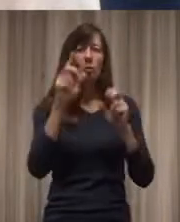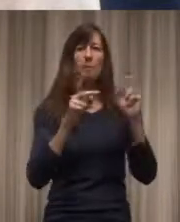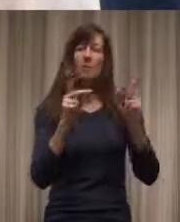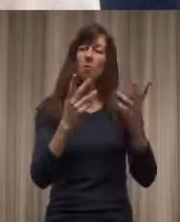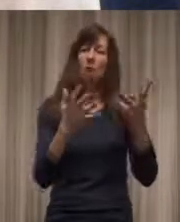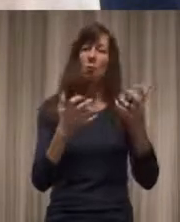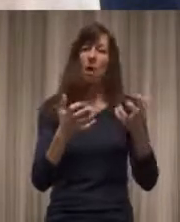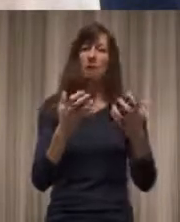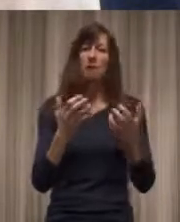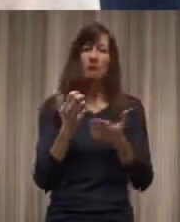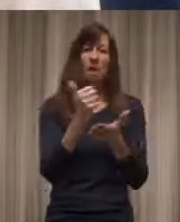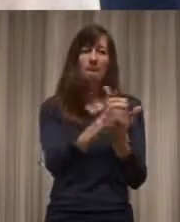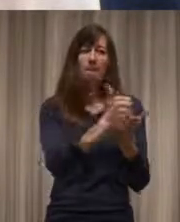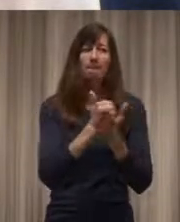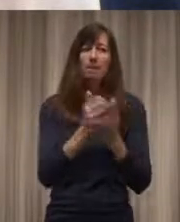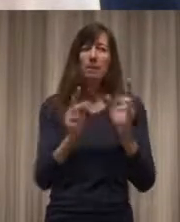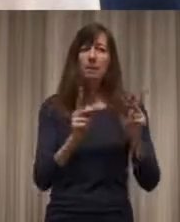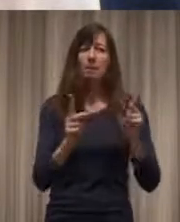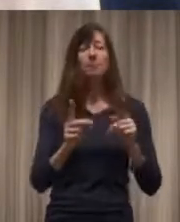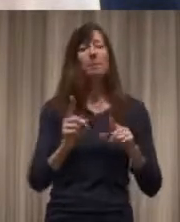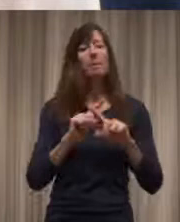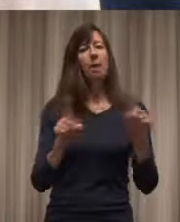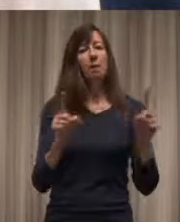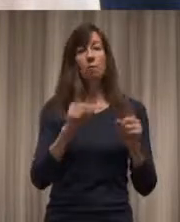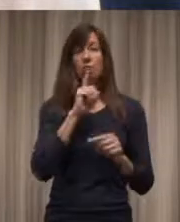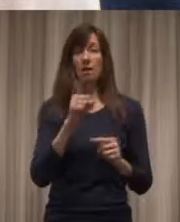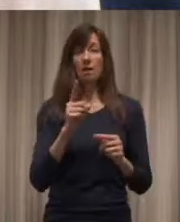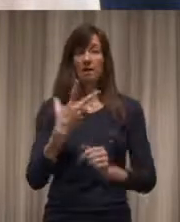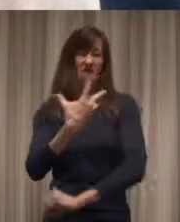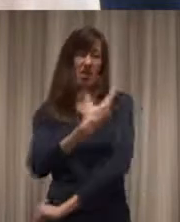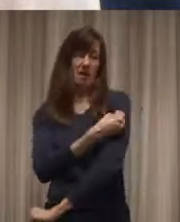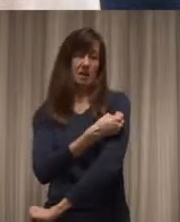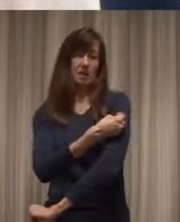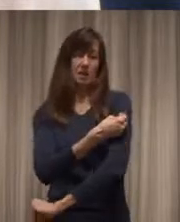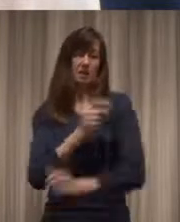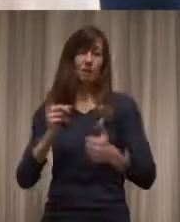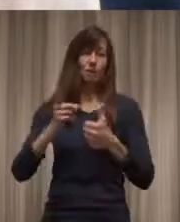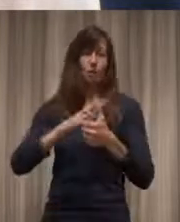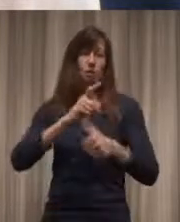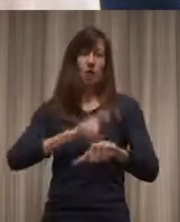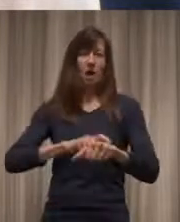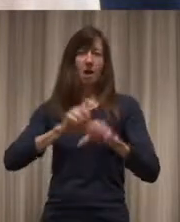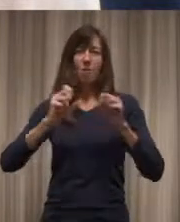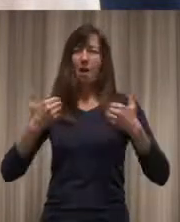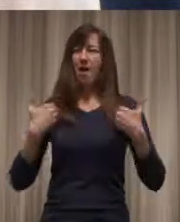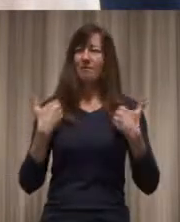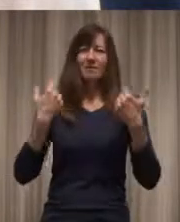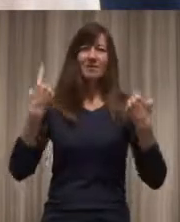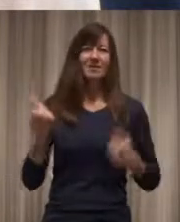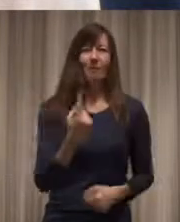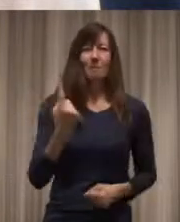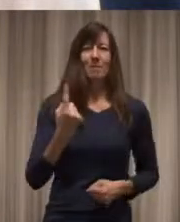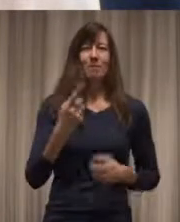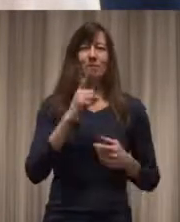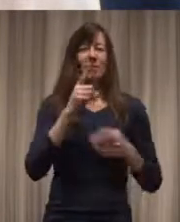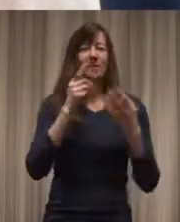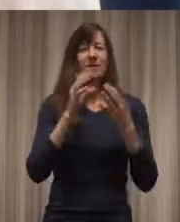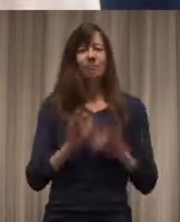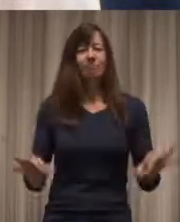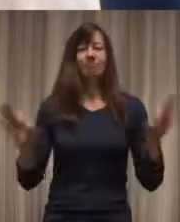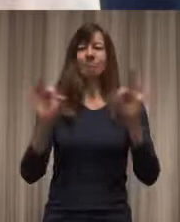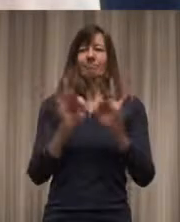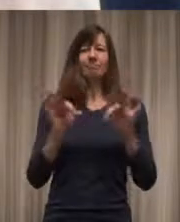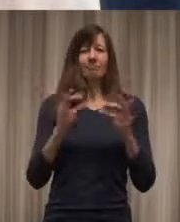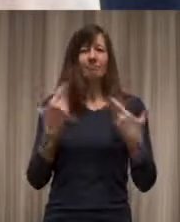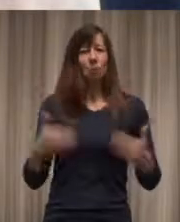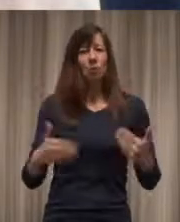of really take the offensive against the virus in a way that will be enduring. And so I'm excited today to